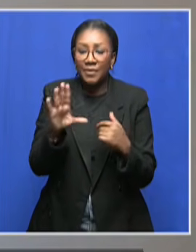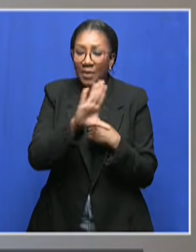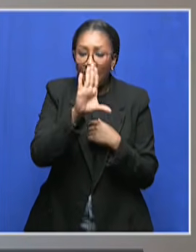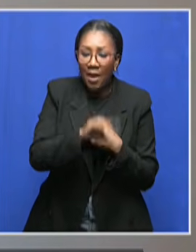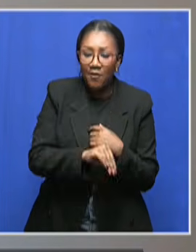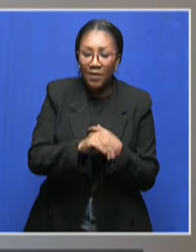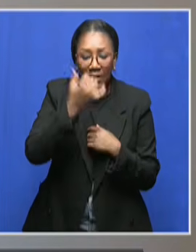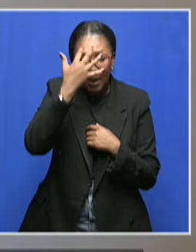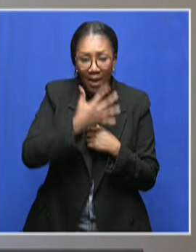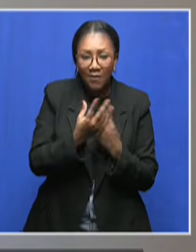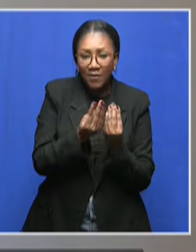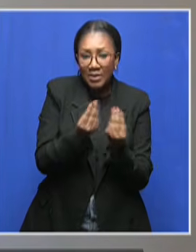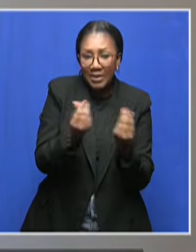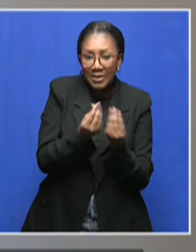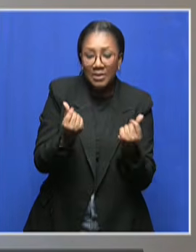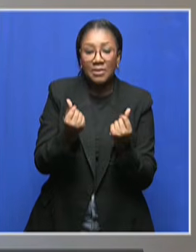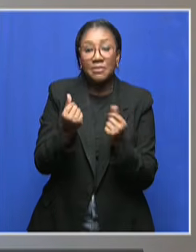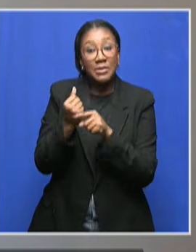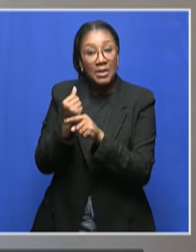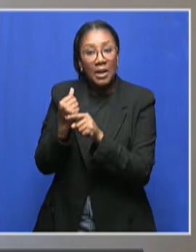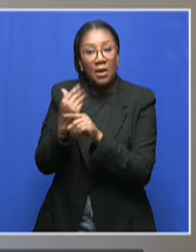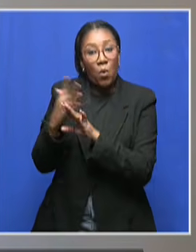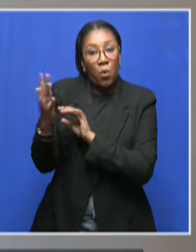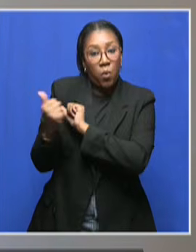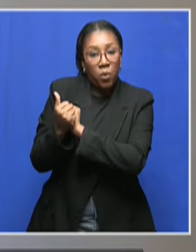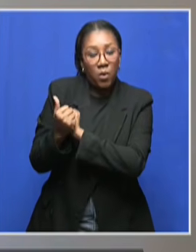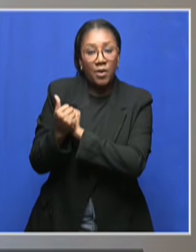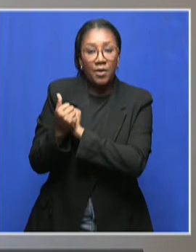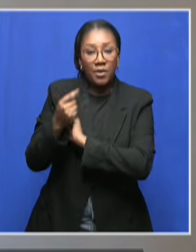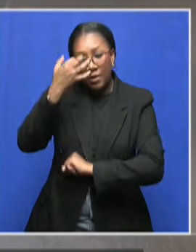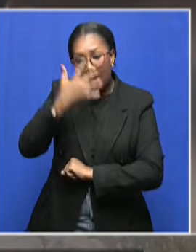I've collaborated with African craftsmanship,